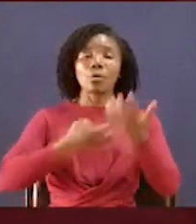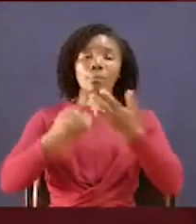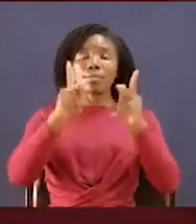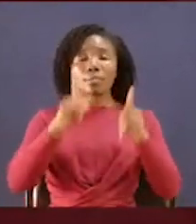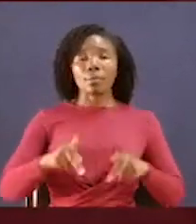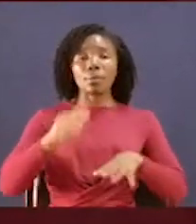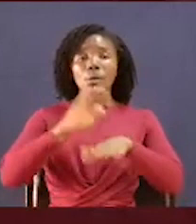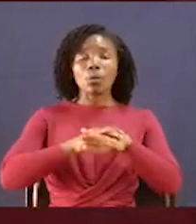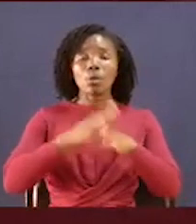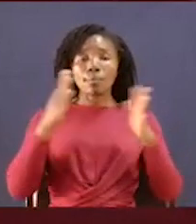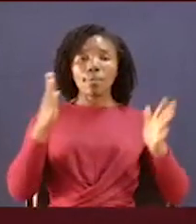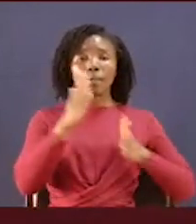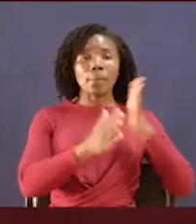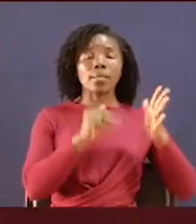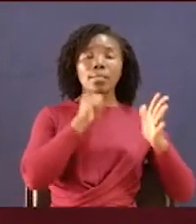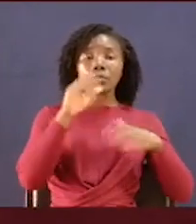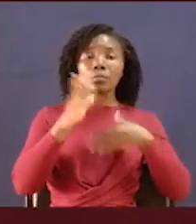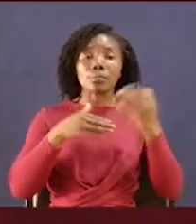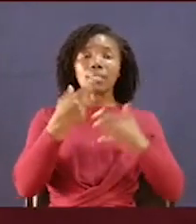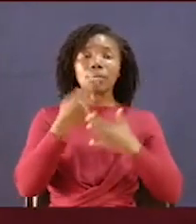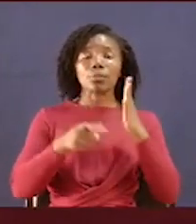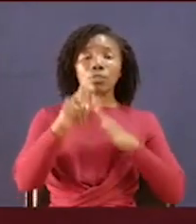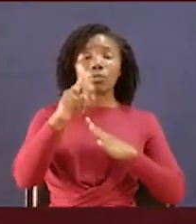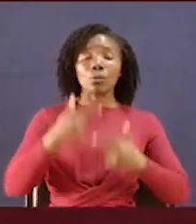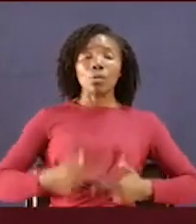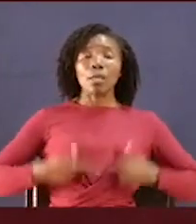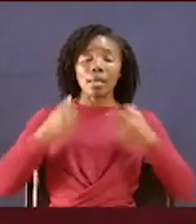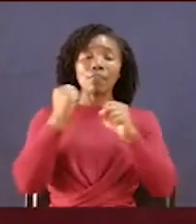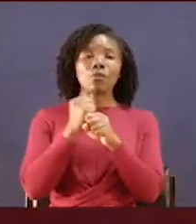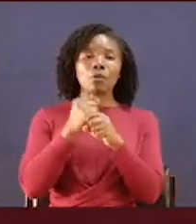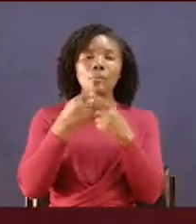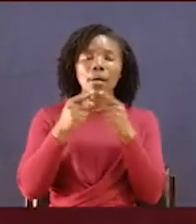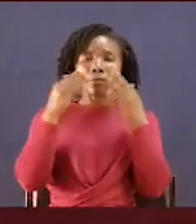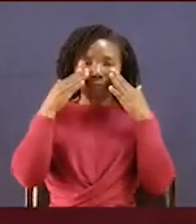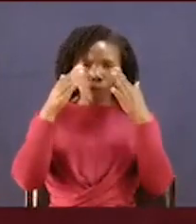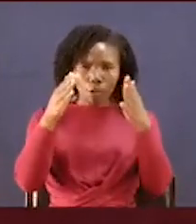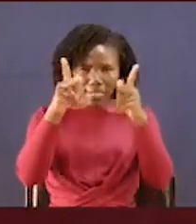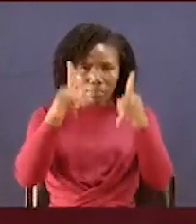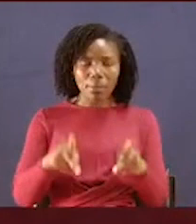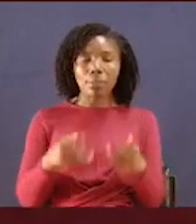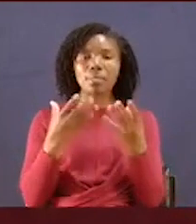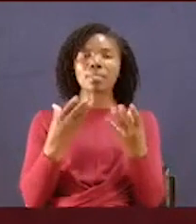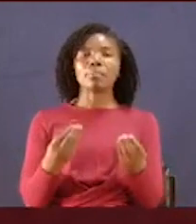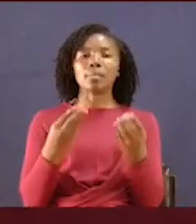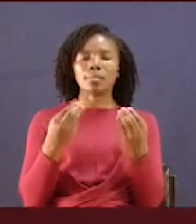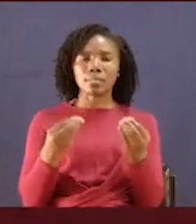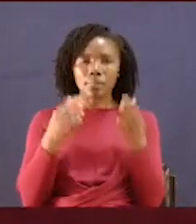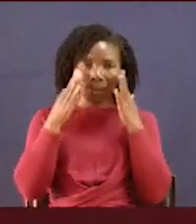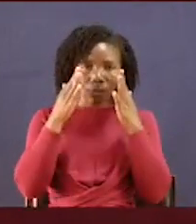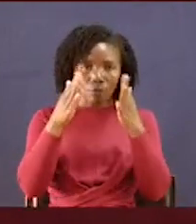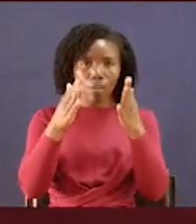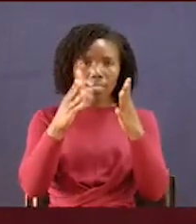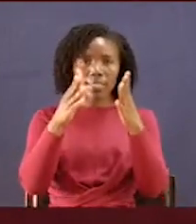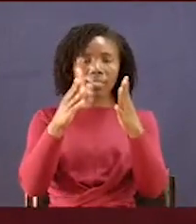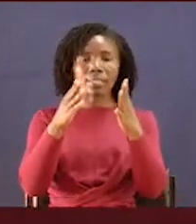strategy. And doesn't matter what you do in life, keep your eyes on people. Just simply keep your eyes on